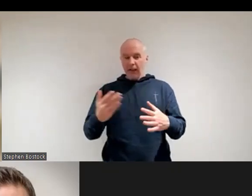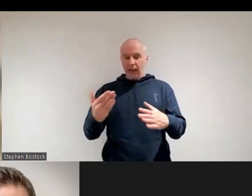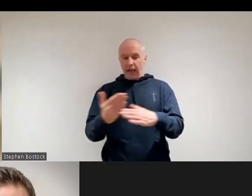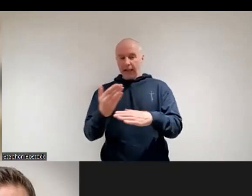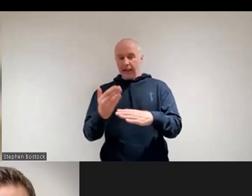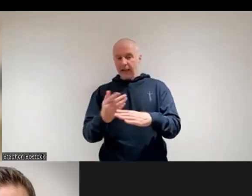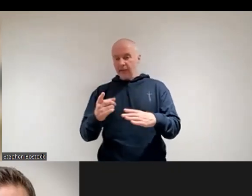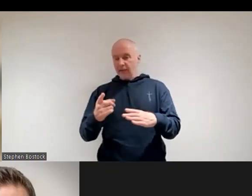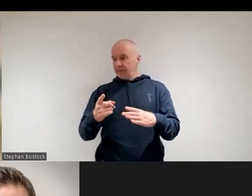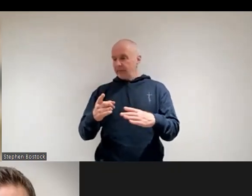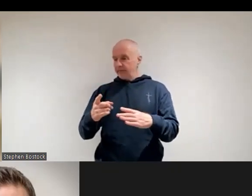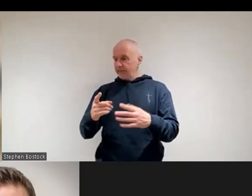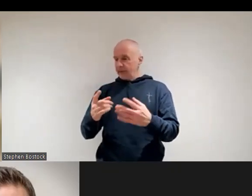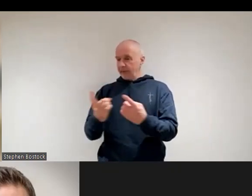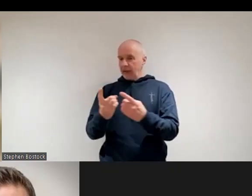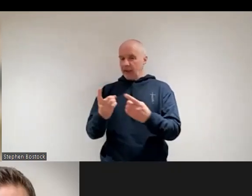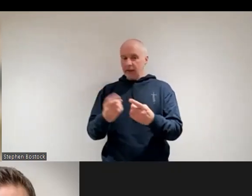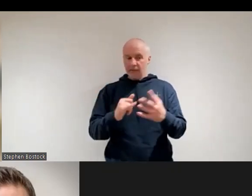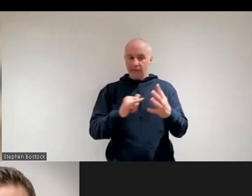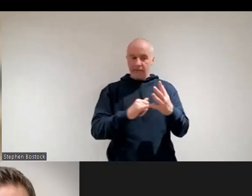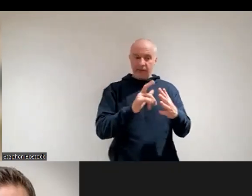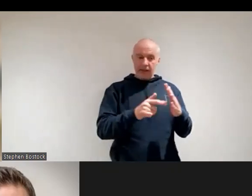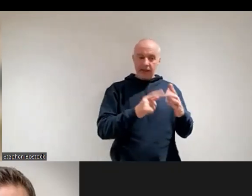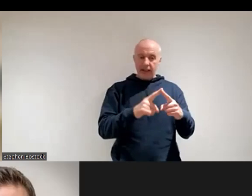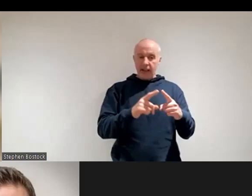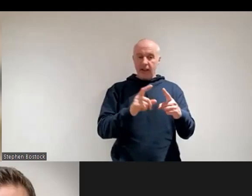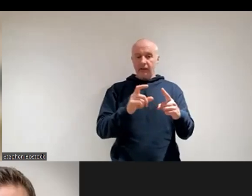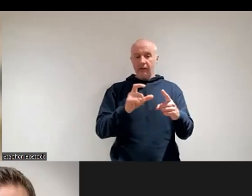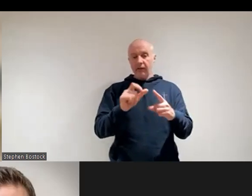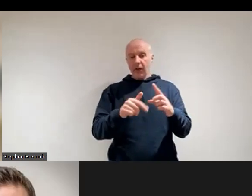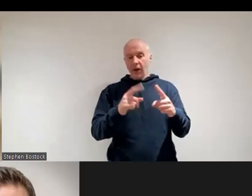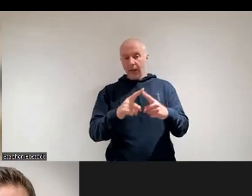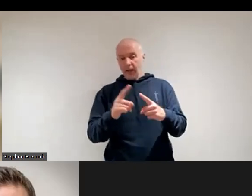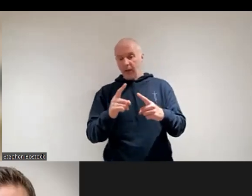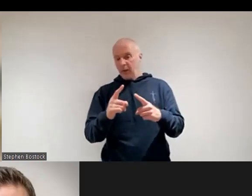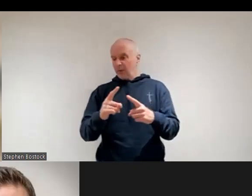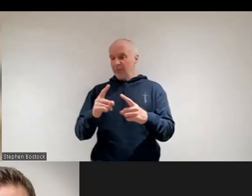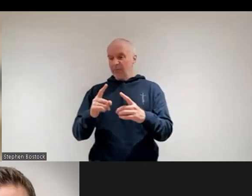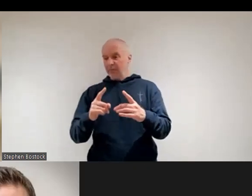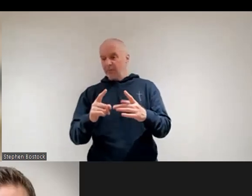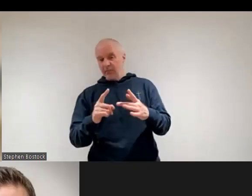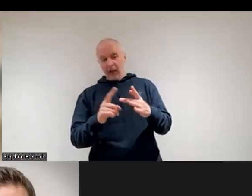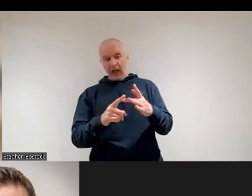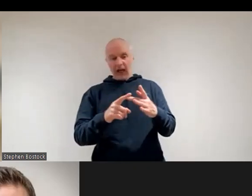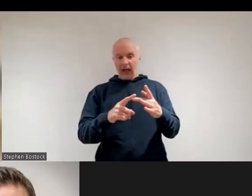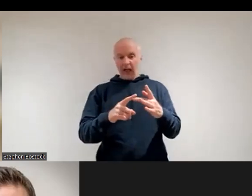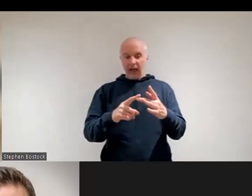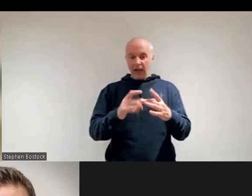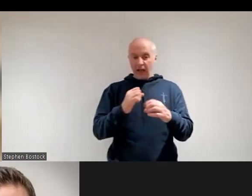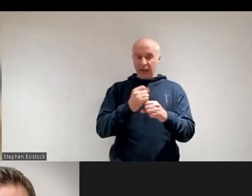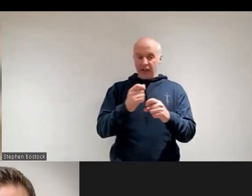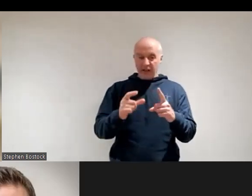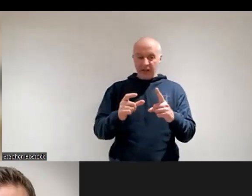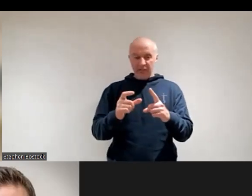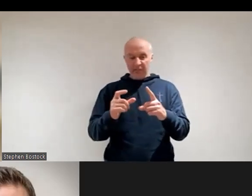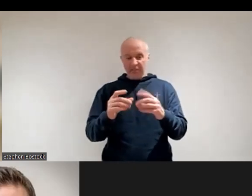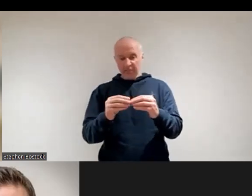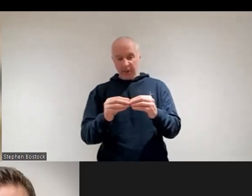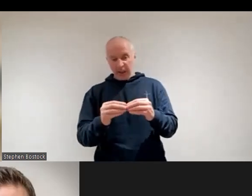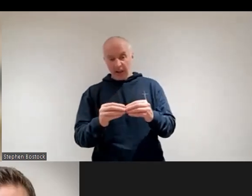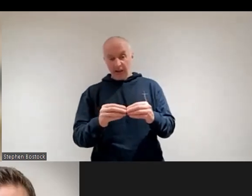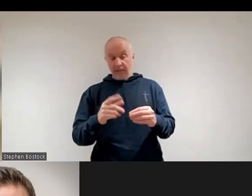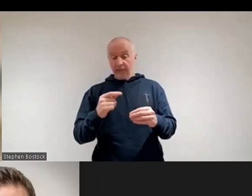IGBT or silicon carbide, I just mentioned, silicon carbide, IGBT, to be able to cope with this bidirectional power